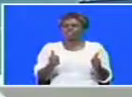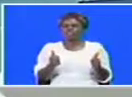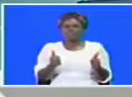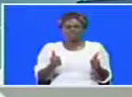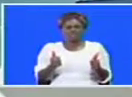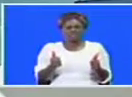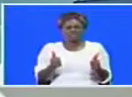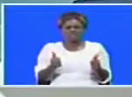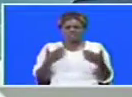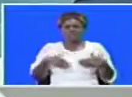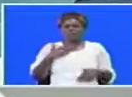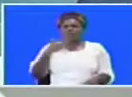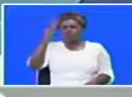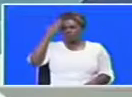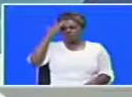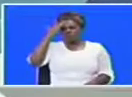my viewers to know that. Mm-hmm.